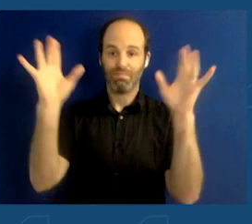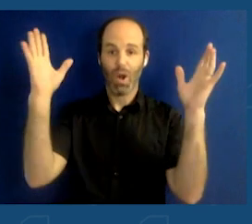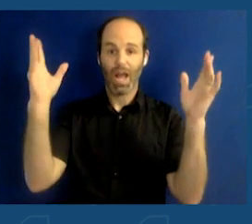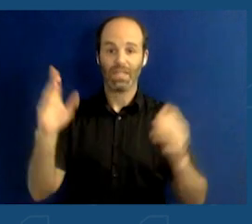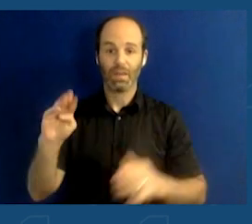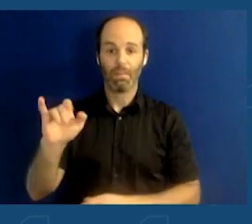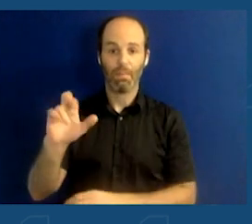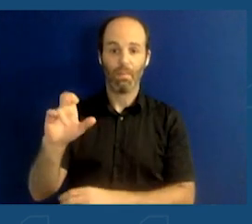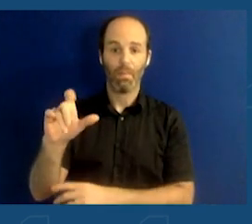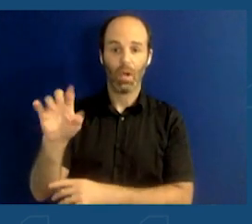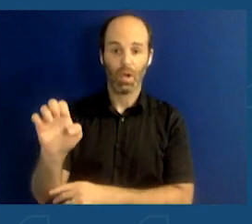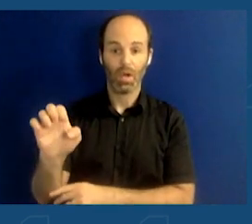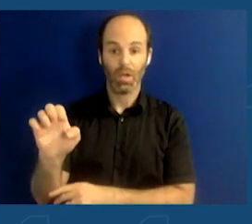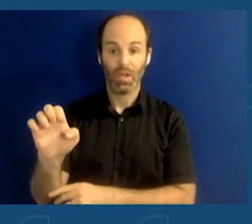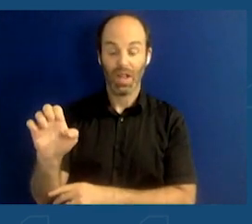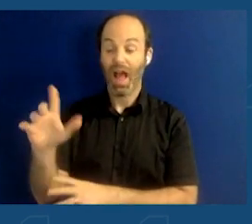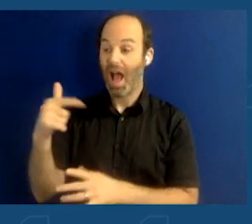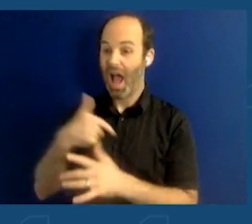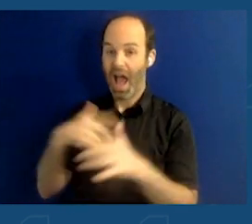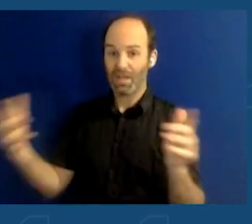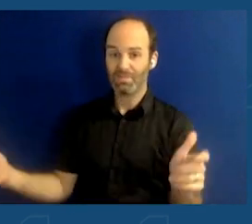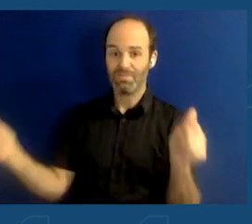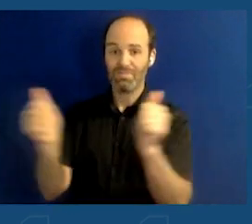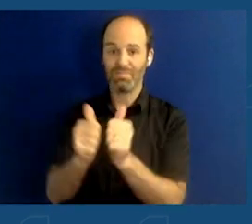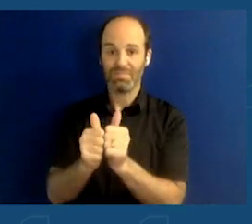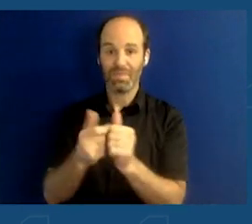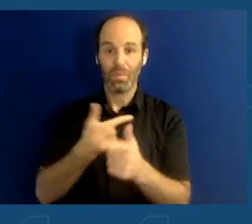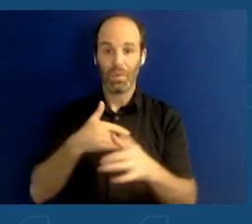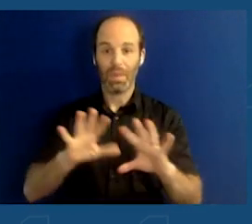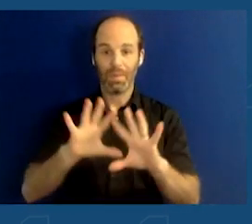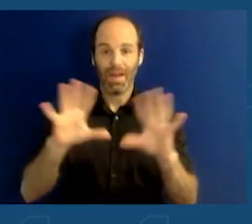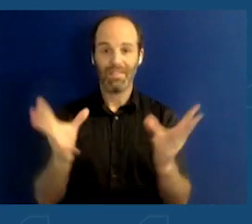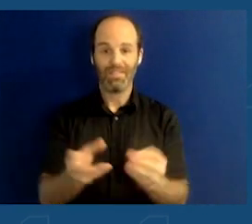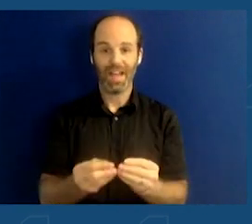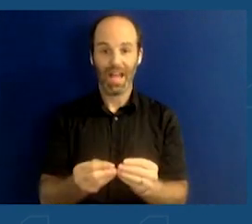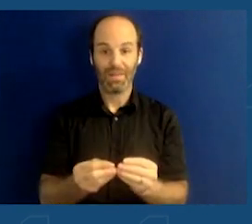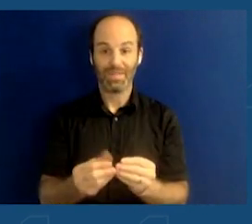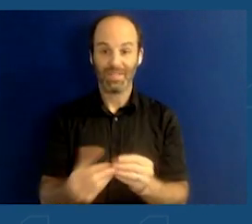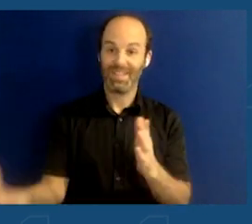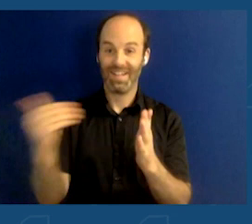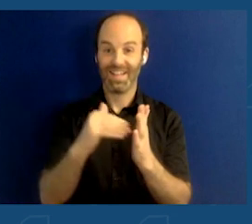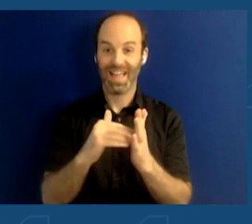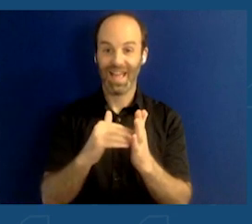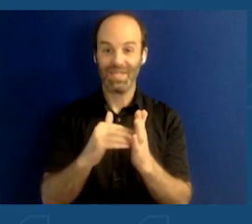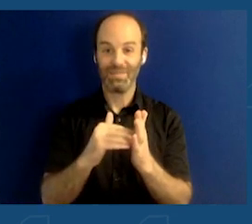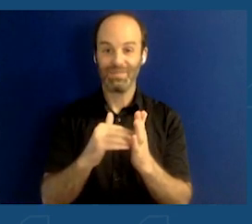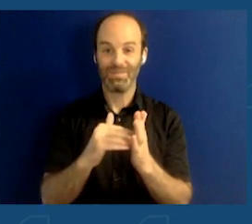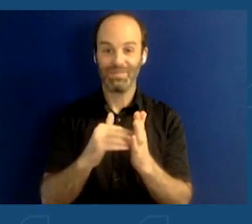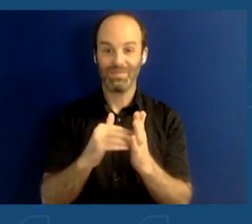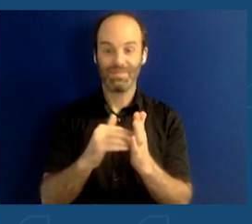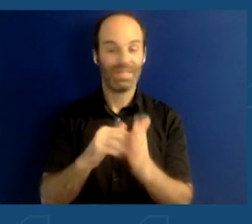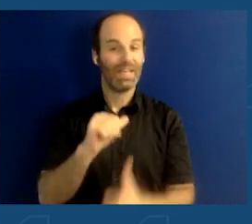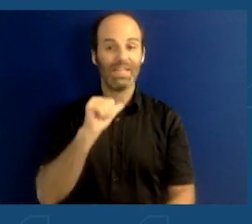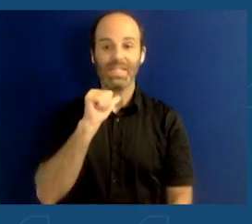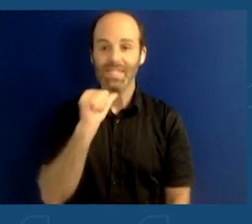I was reunited with my family once again, not a